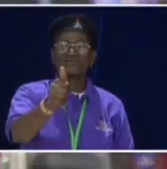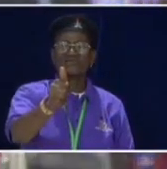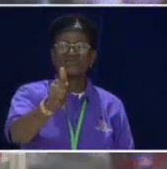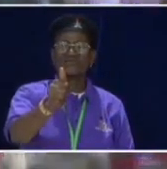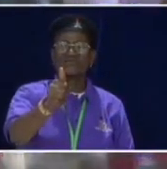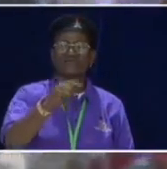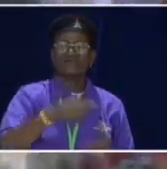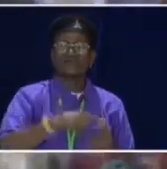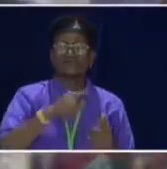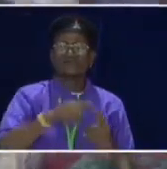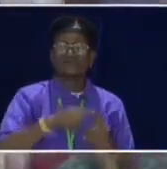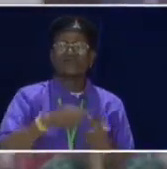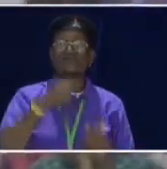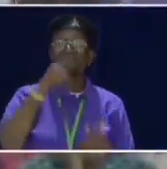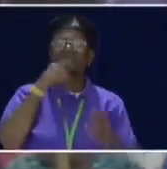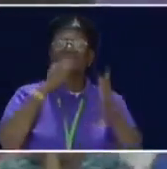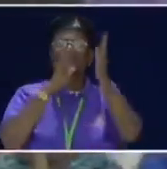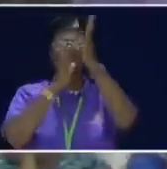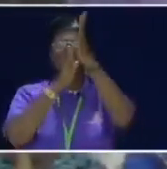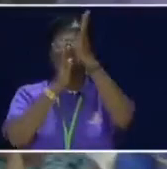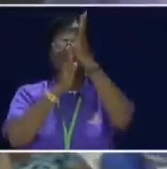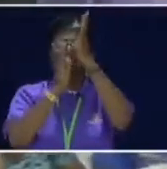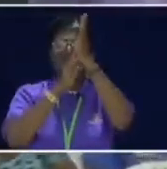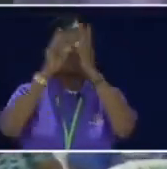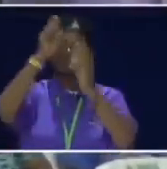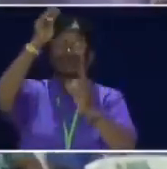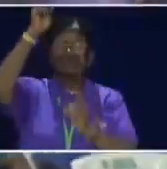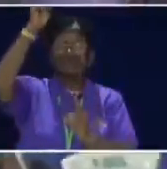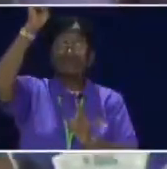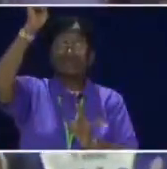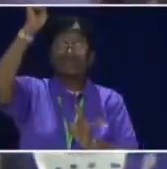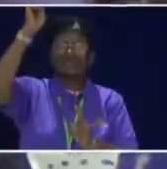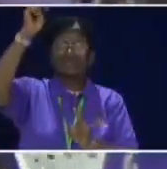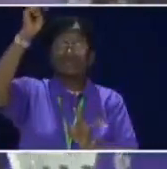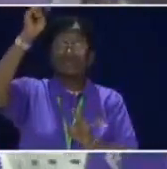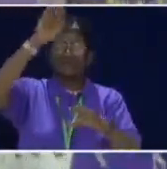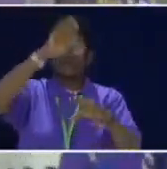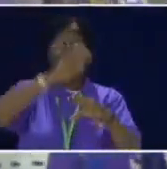then praise him. On my